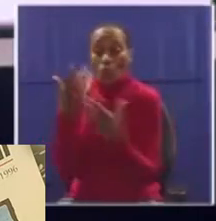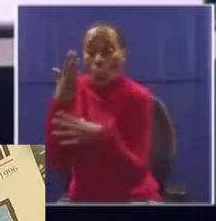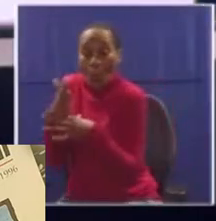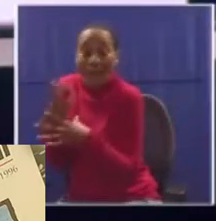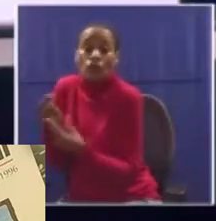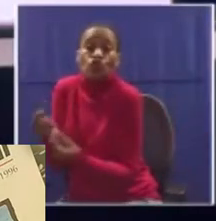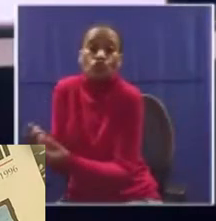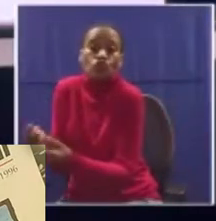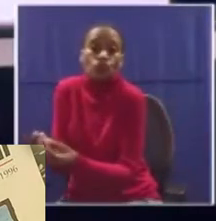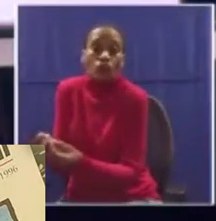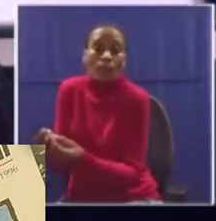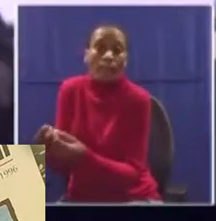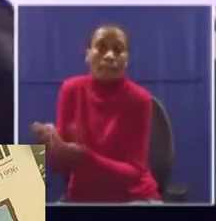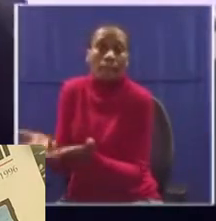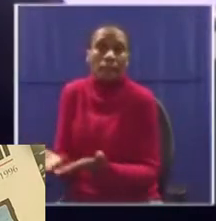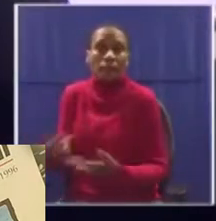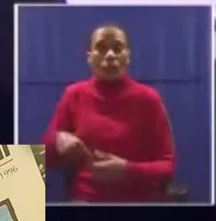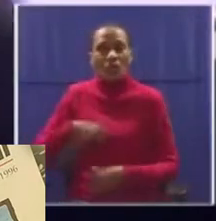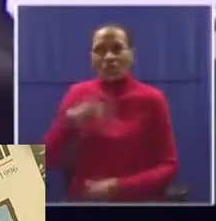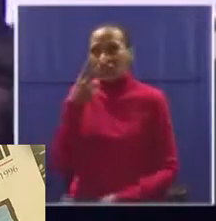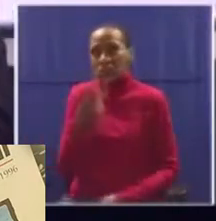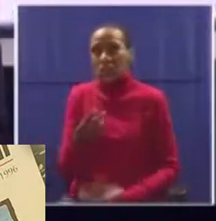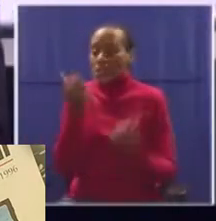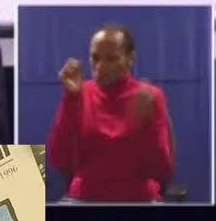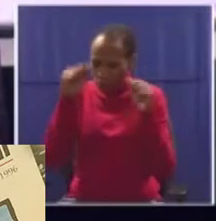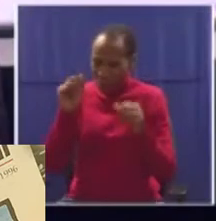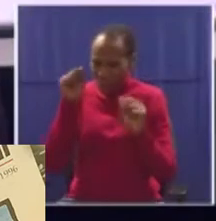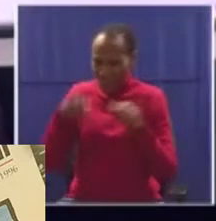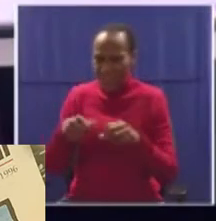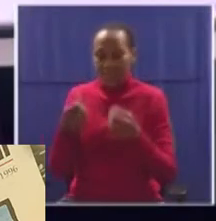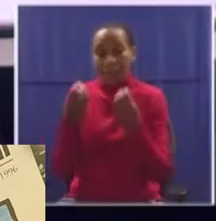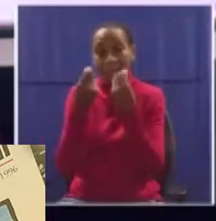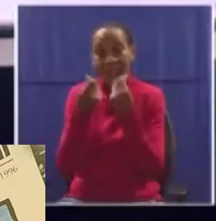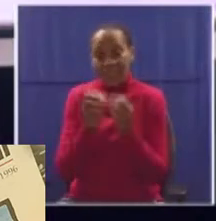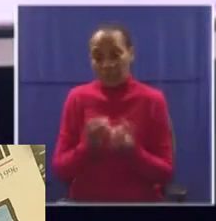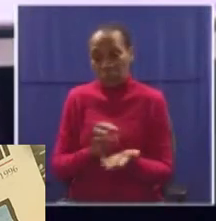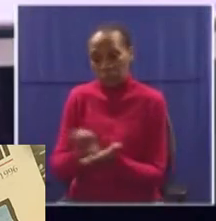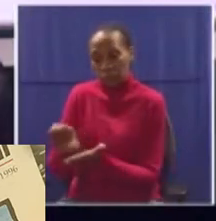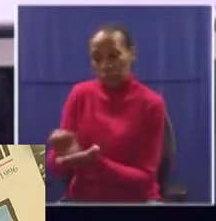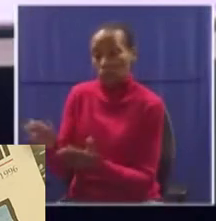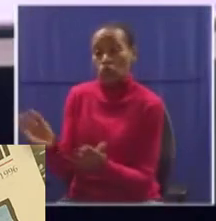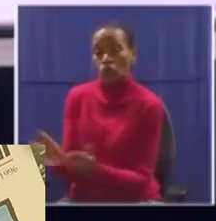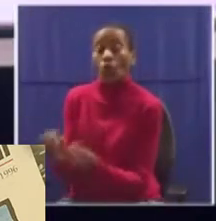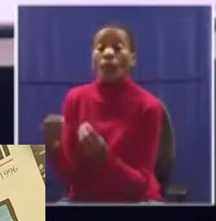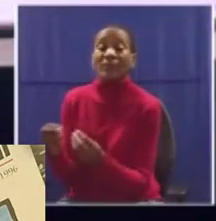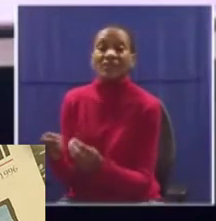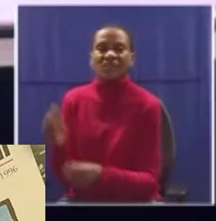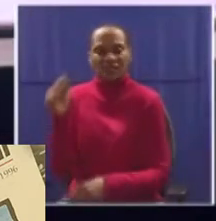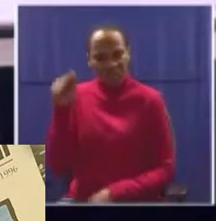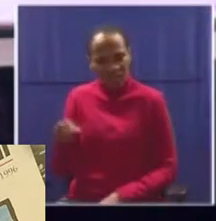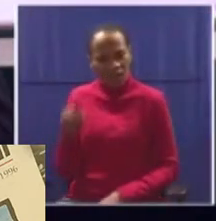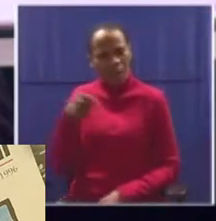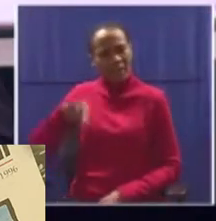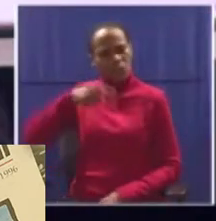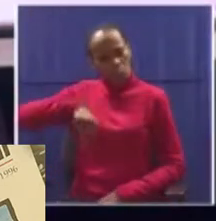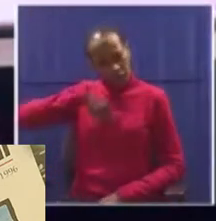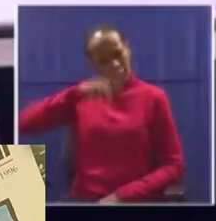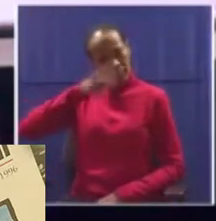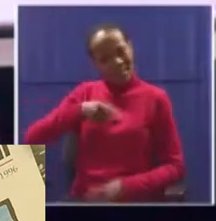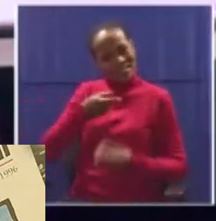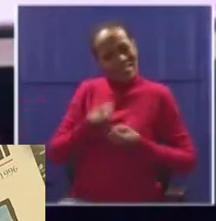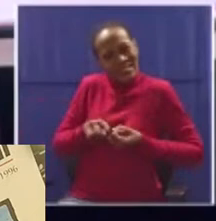what we often find is this that while funding is provided to small Enterprises what we do not provide for them is